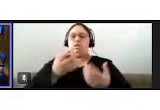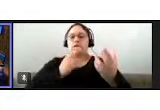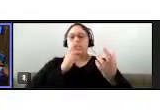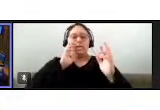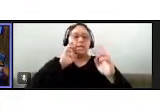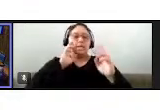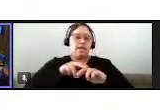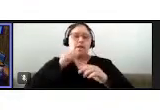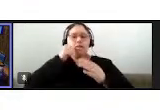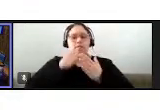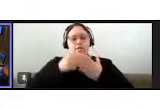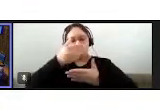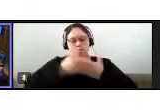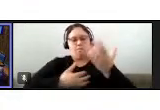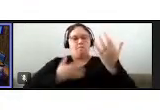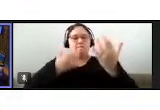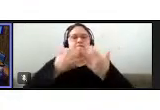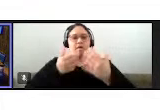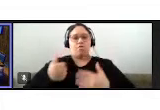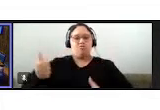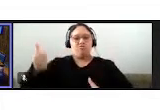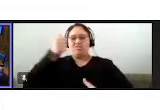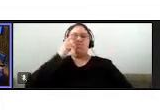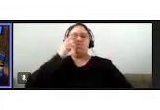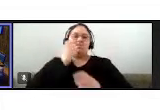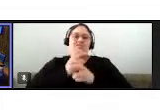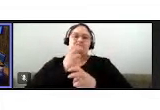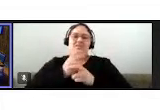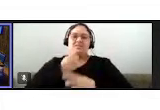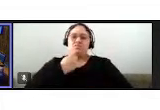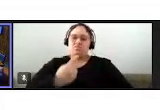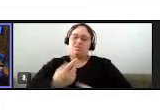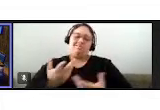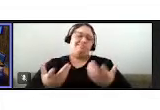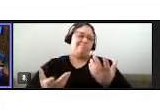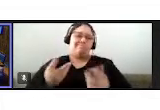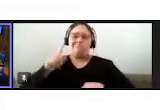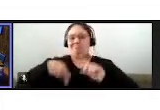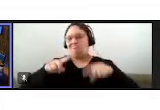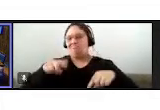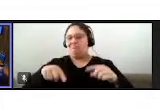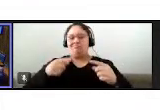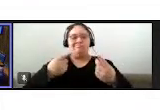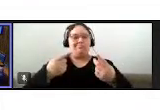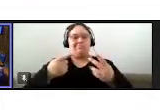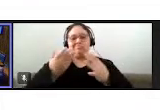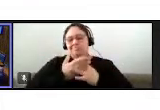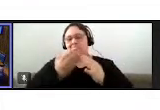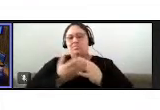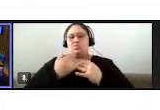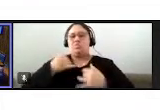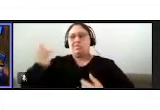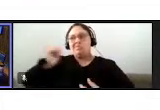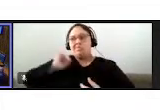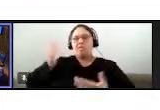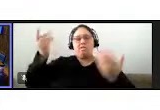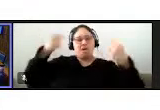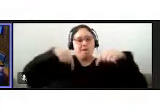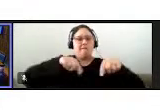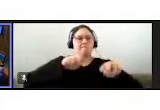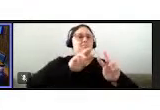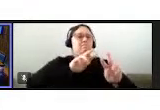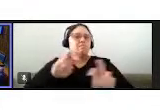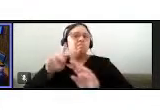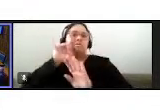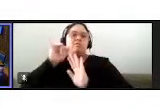chief. It's difficult to say, but yes, at various intervals, we invite them to do an inspection